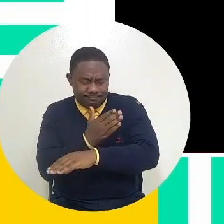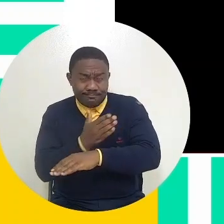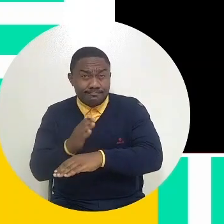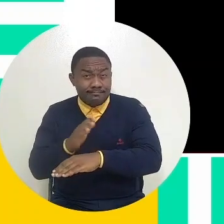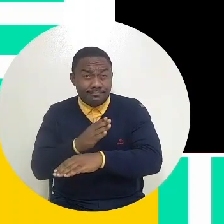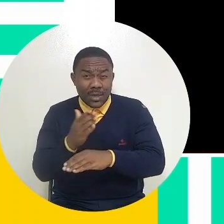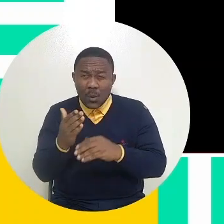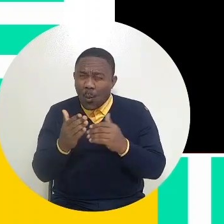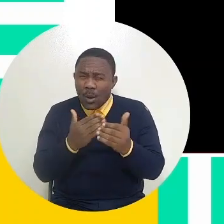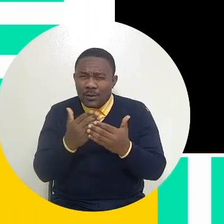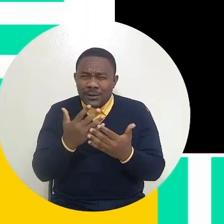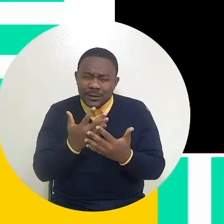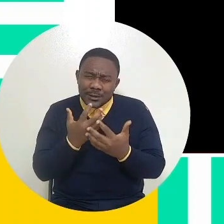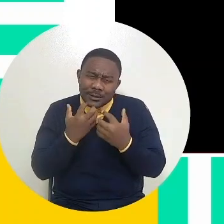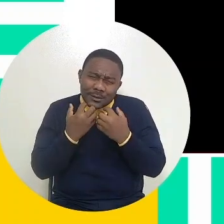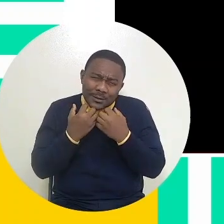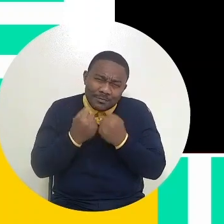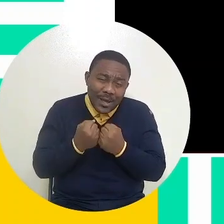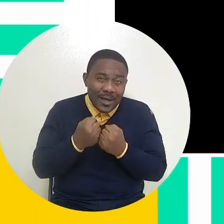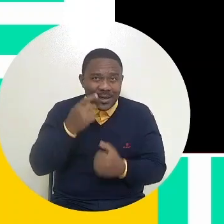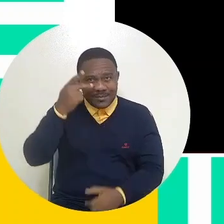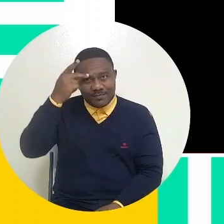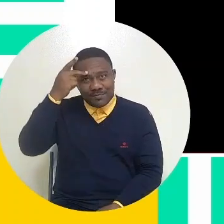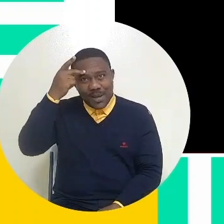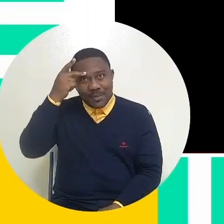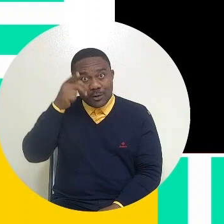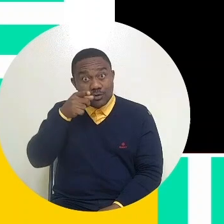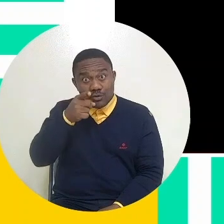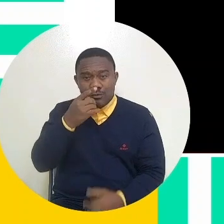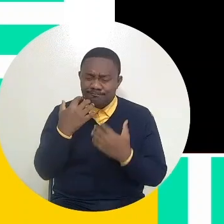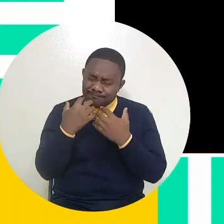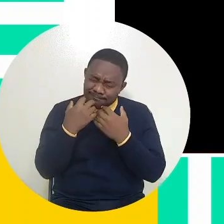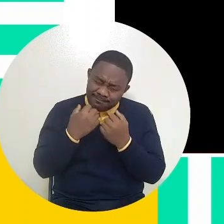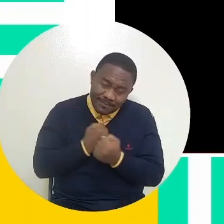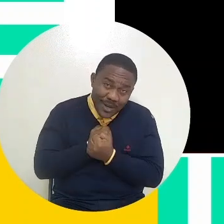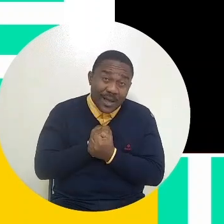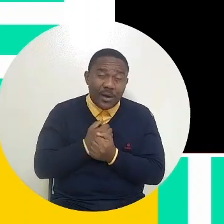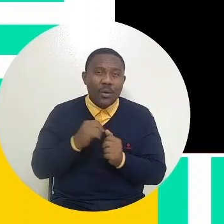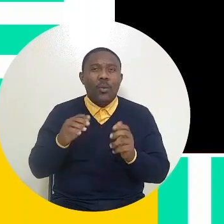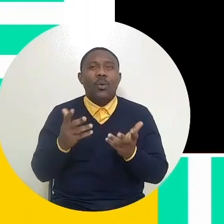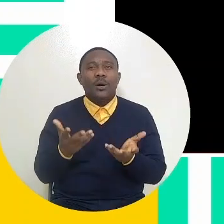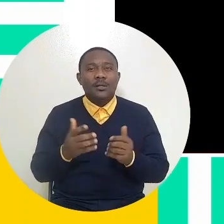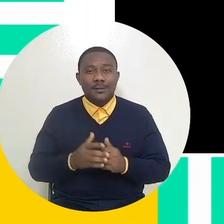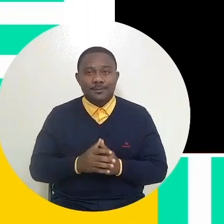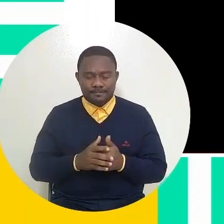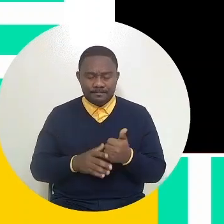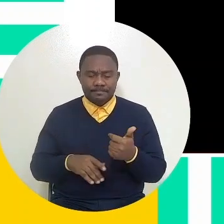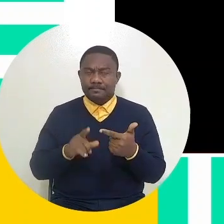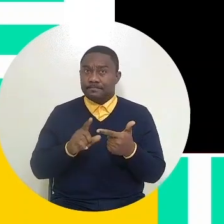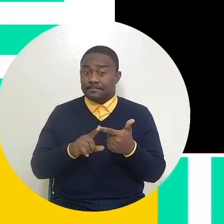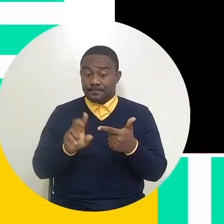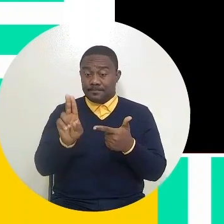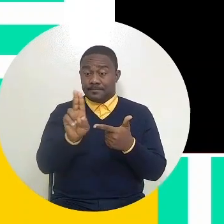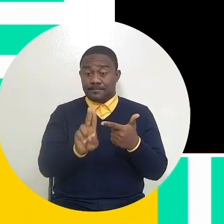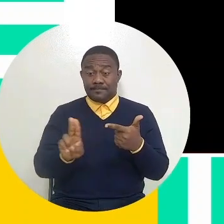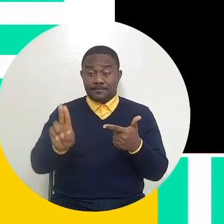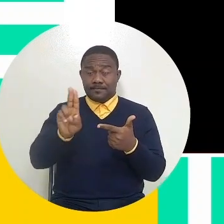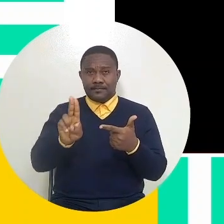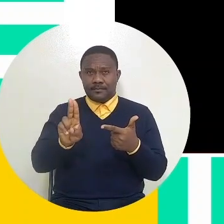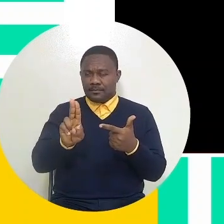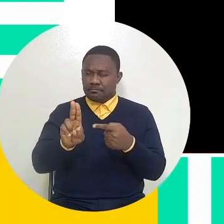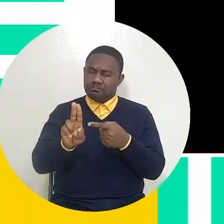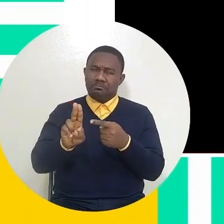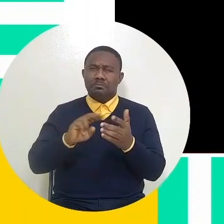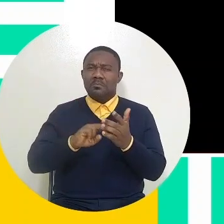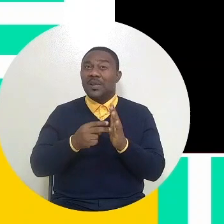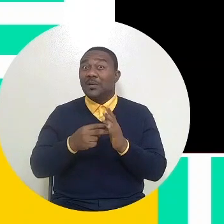What are you passionate about? That's the first pointer. What are you passionate about? Then there's you. Again, here's Project You. You need to understand